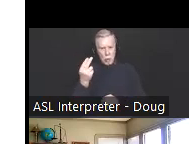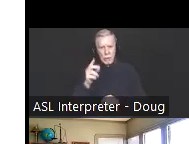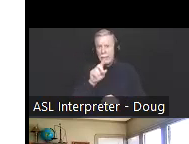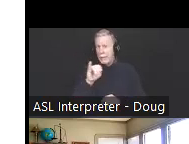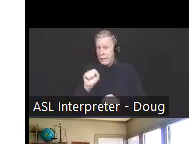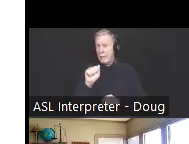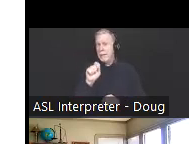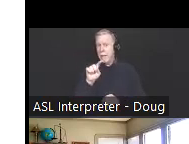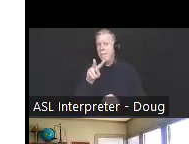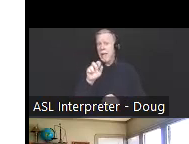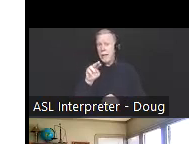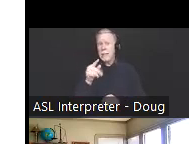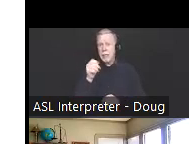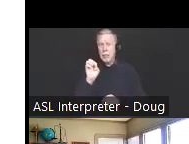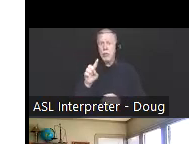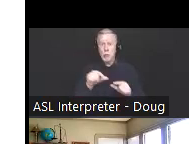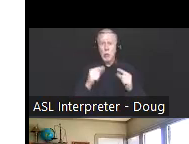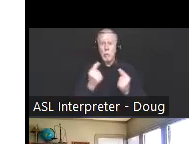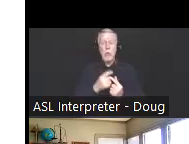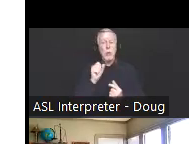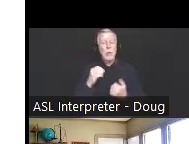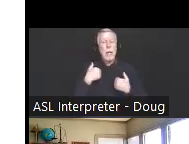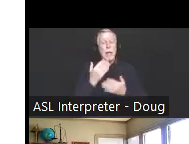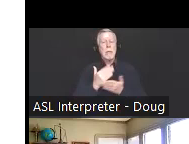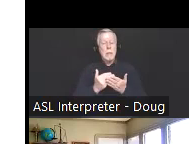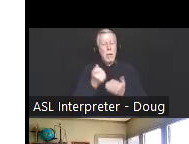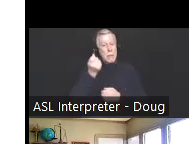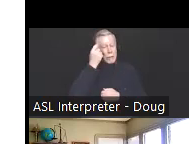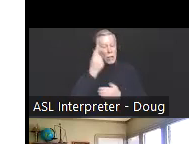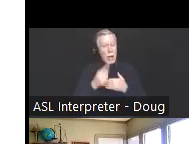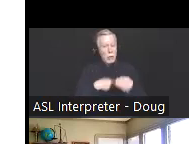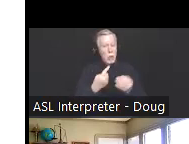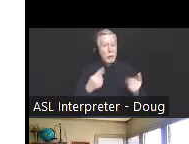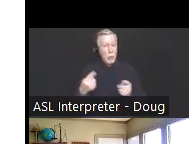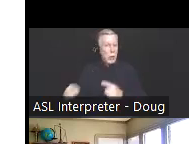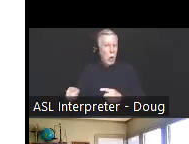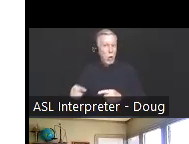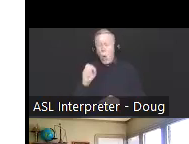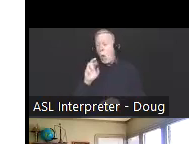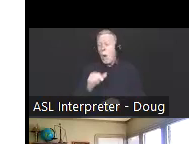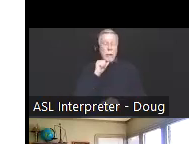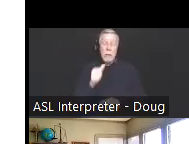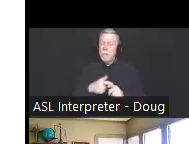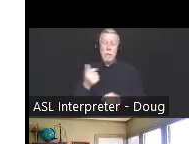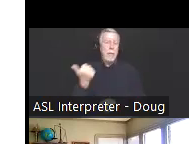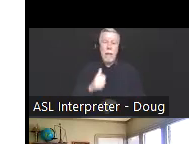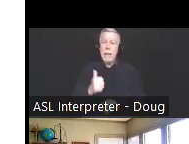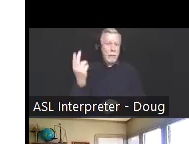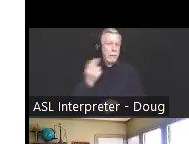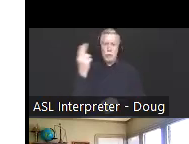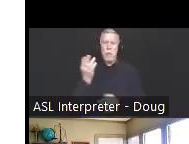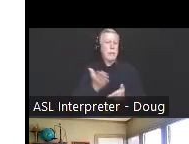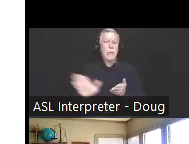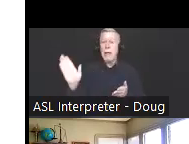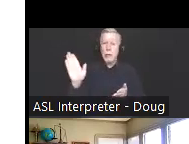that they might have some insight into what's going on? Or are they not from any historically disenfranchised group?